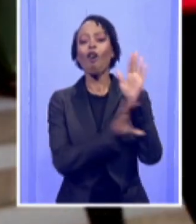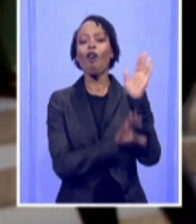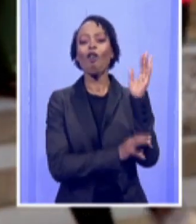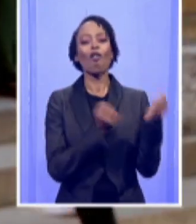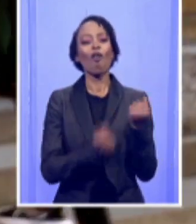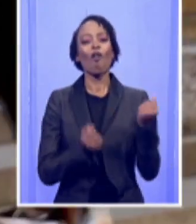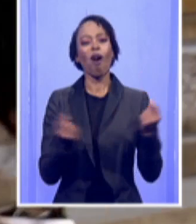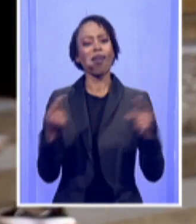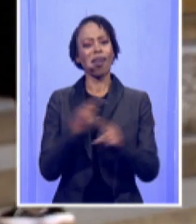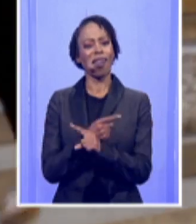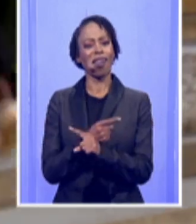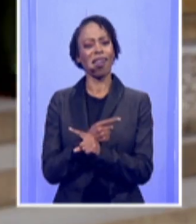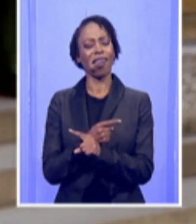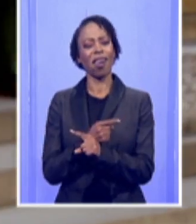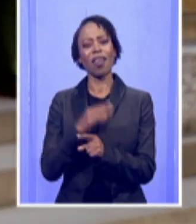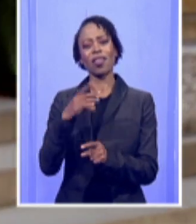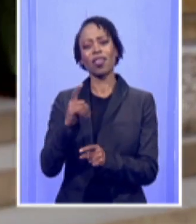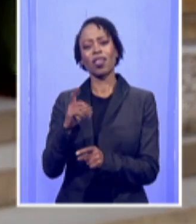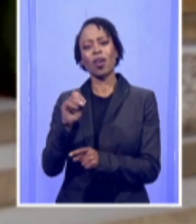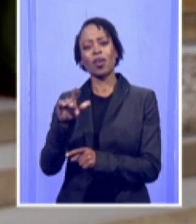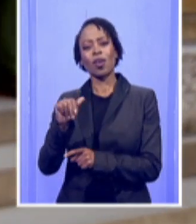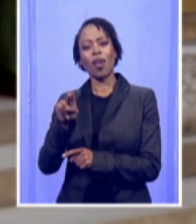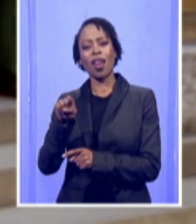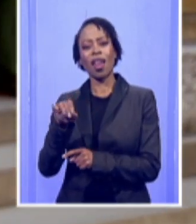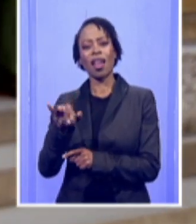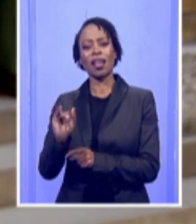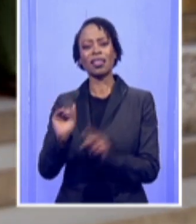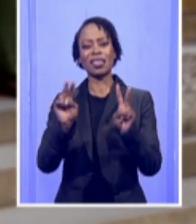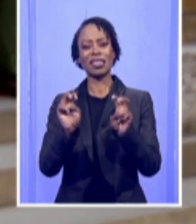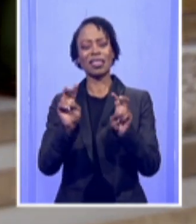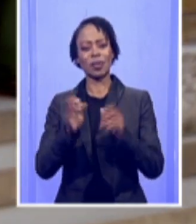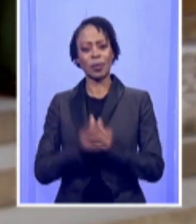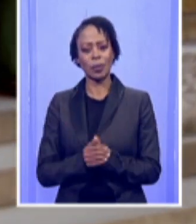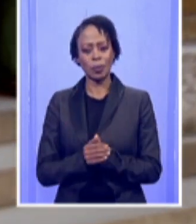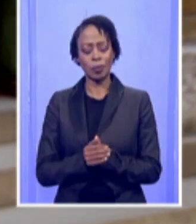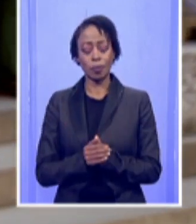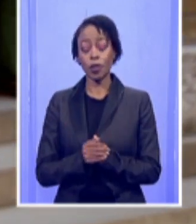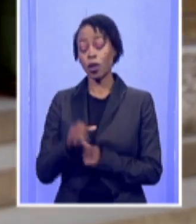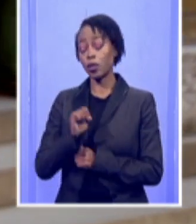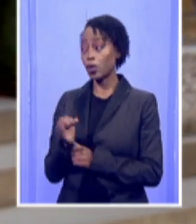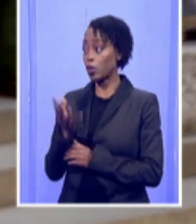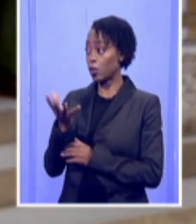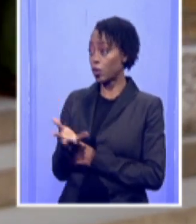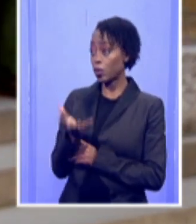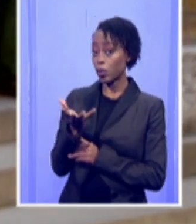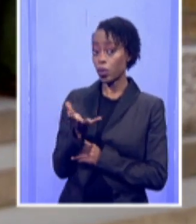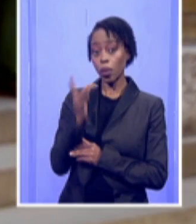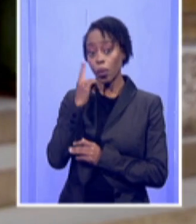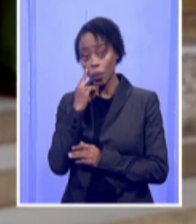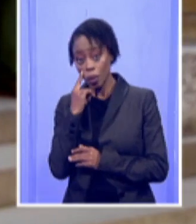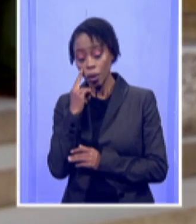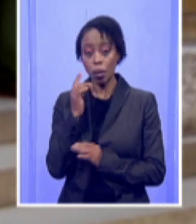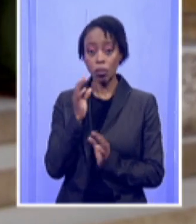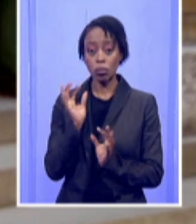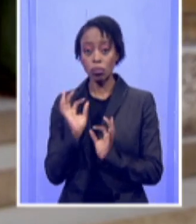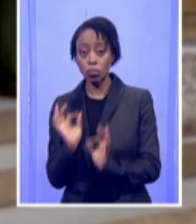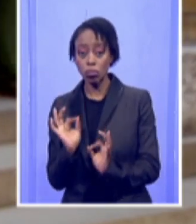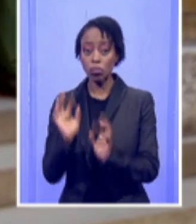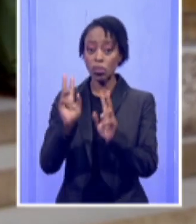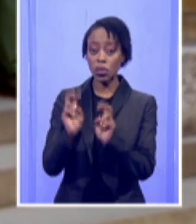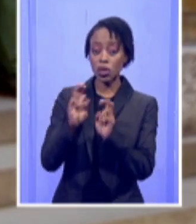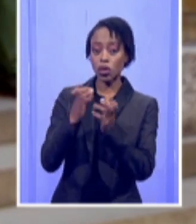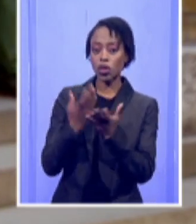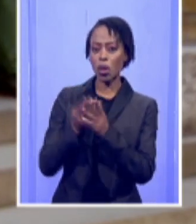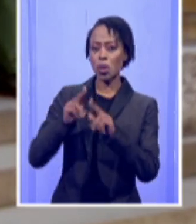in the Kwalani matter, which was also a hate speech case. How do you feel about you not being a witness that this matter could rely